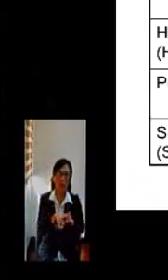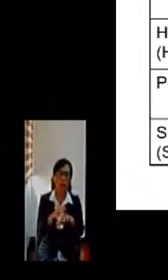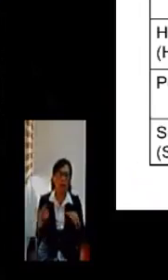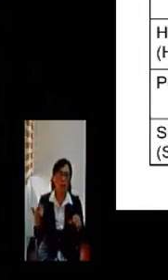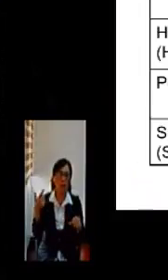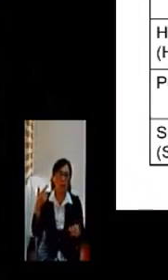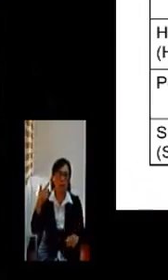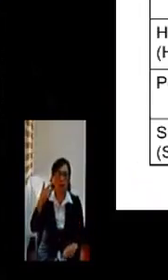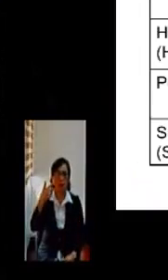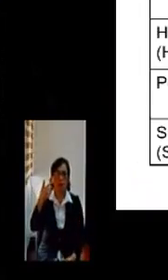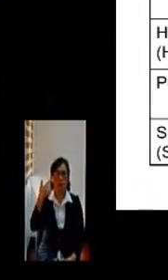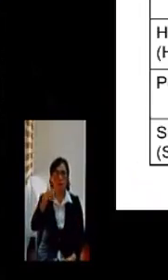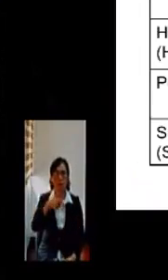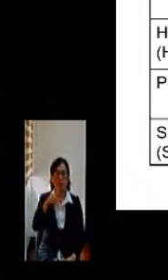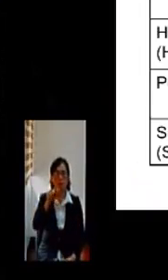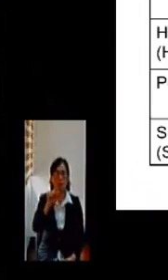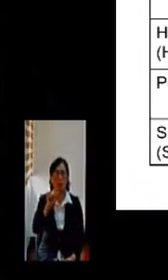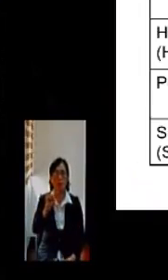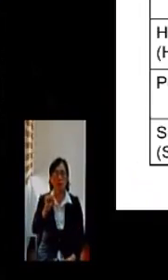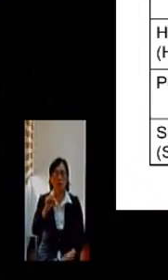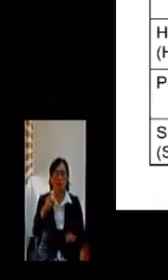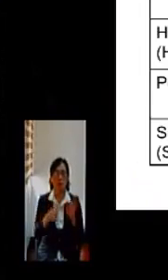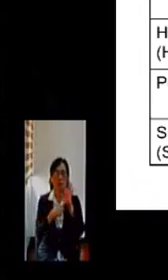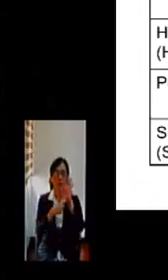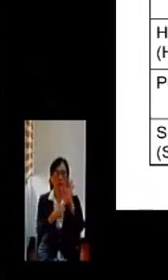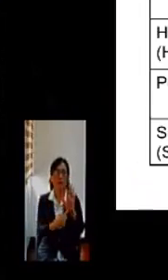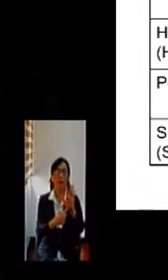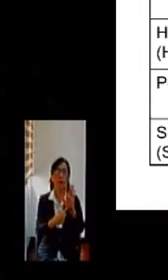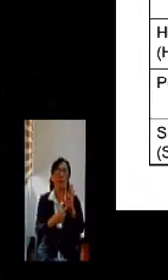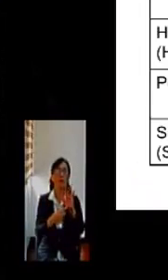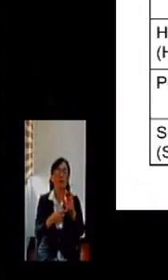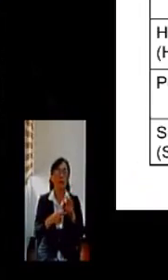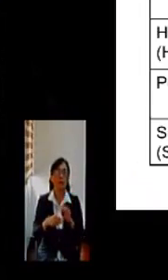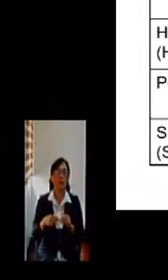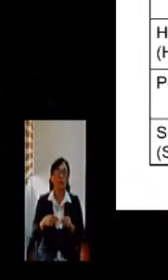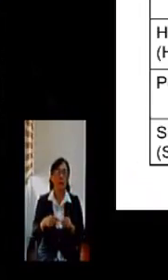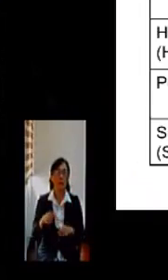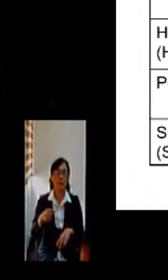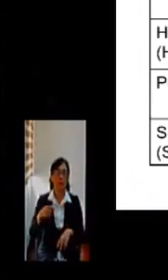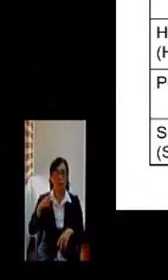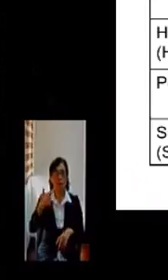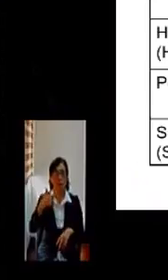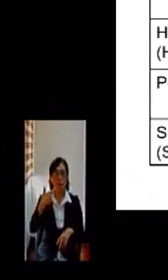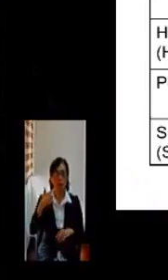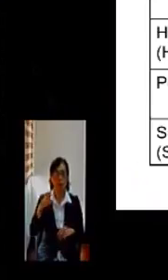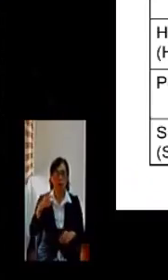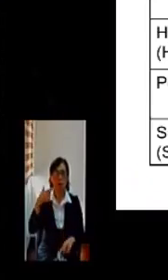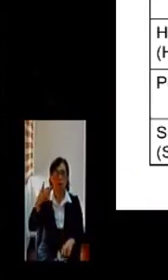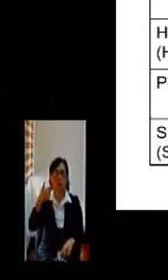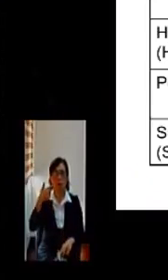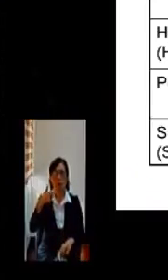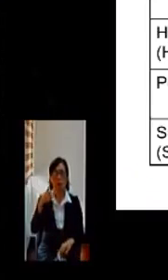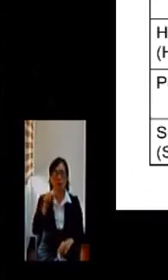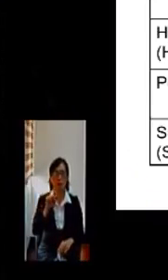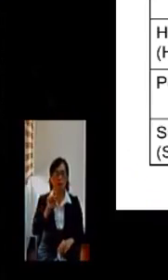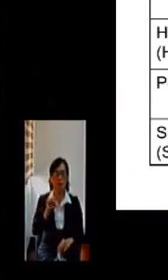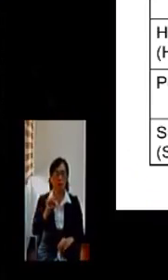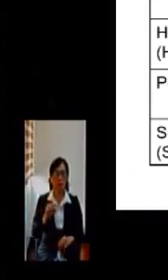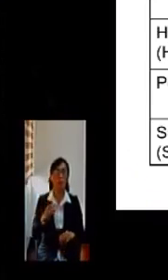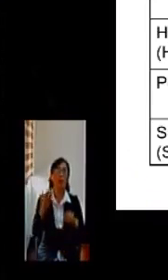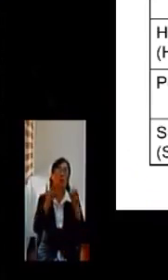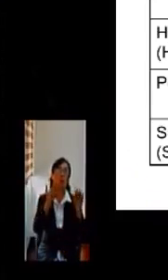this table here shows us the contributors of greenhouse gases. And here on the